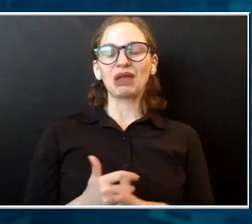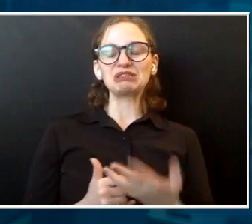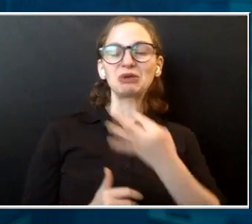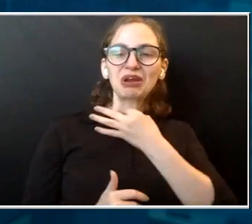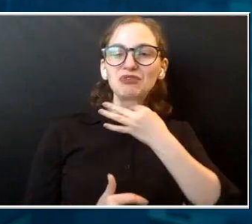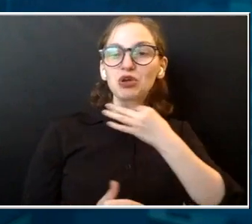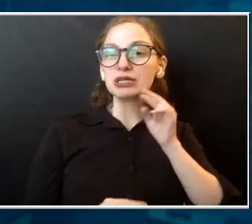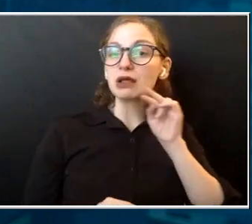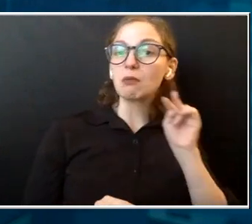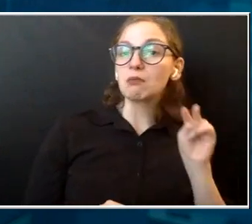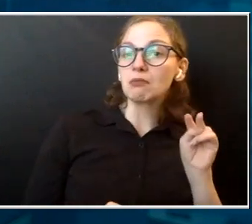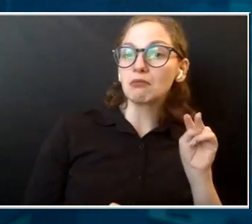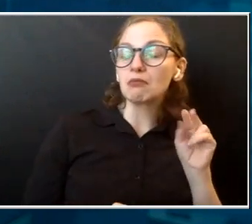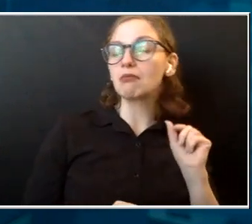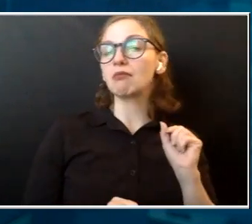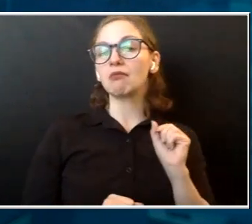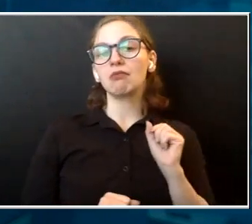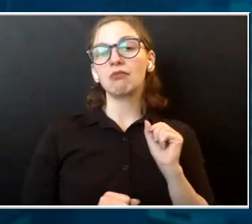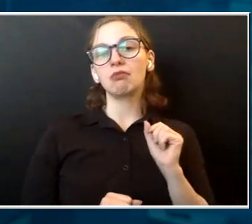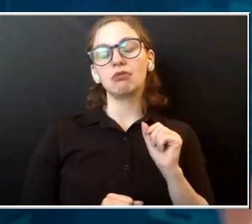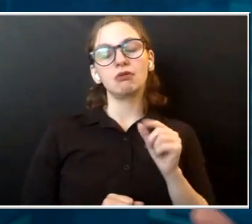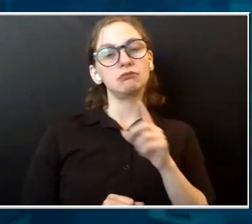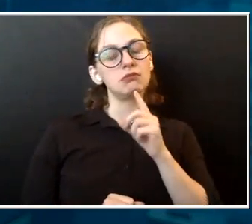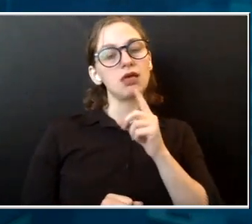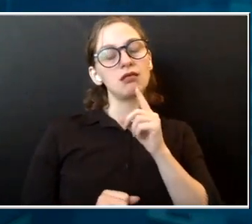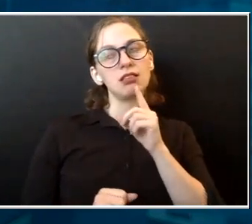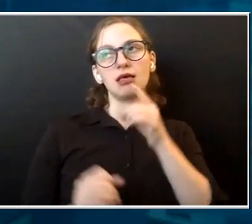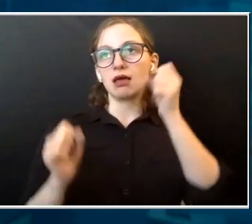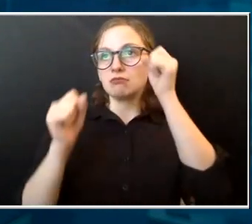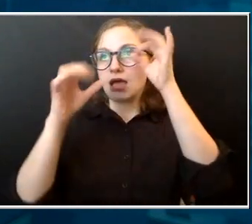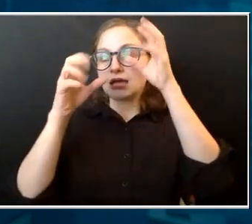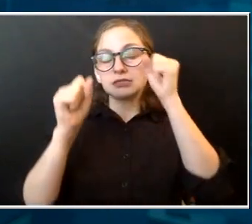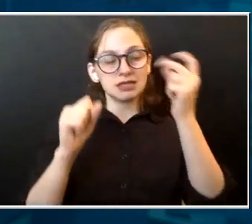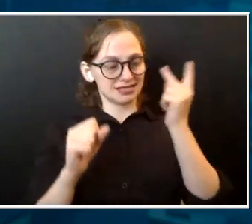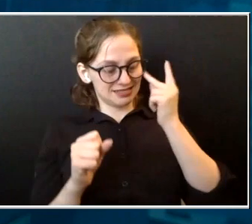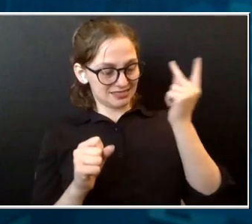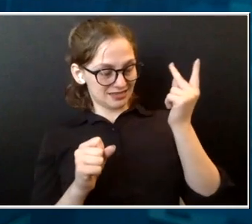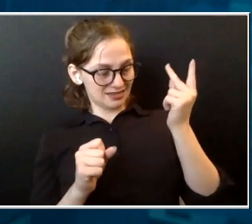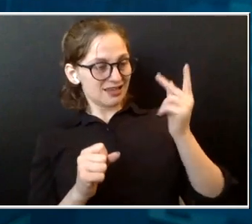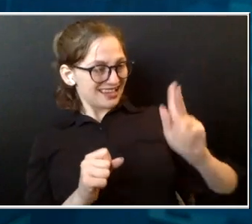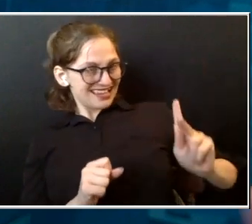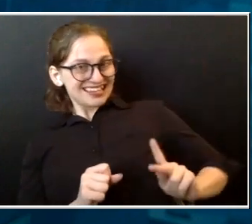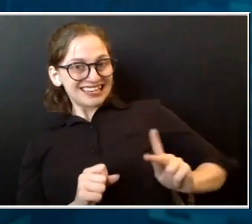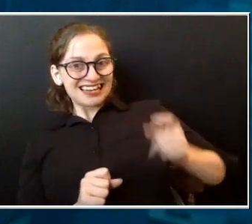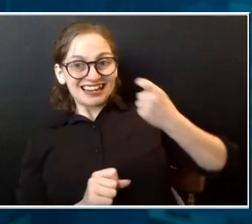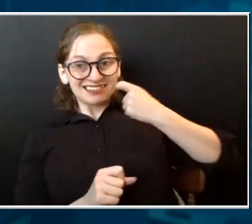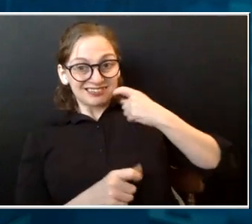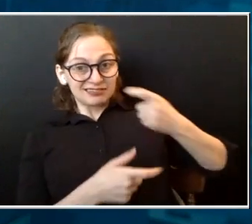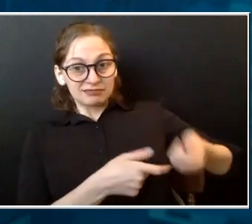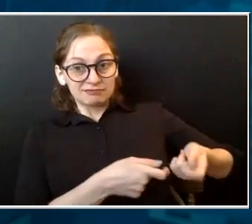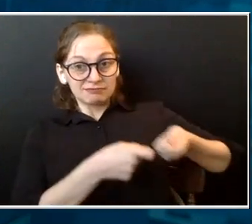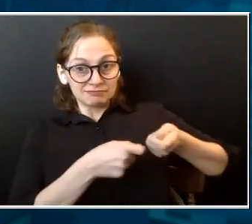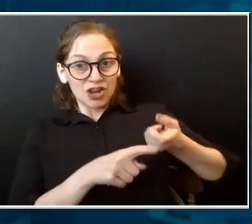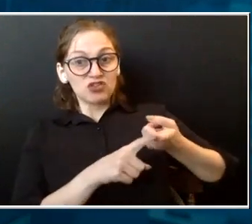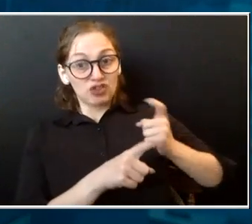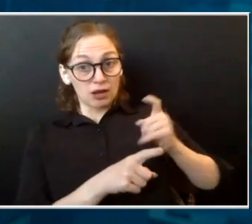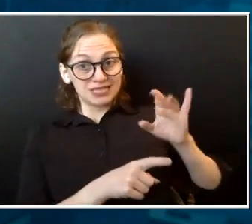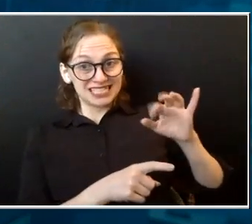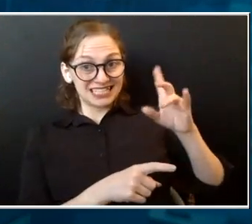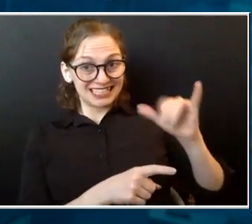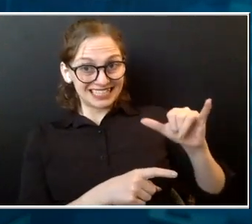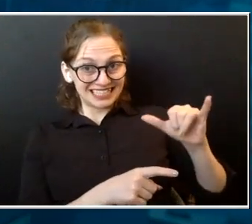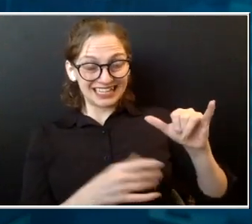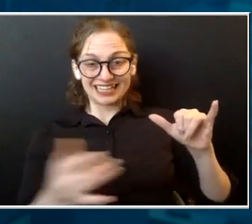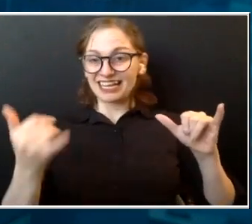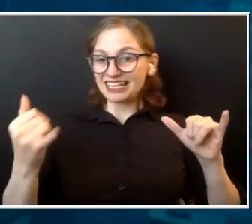it's really amazing to see the kidney that I just removed from Cindy is being sewn in by Dr. Schmidt and to Steve, and you see it pink up, and